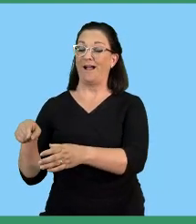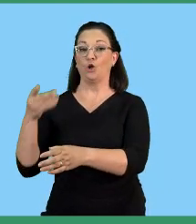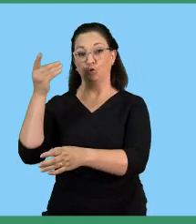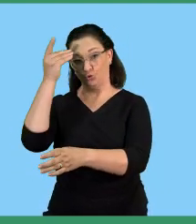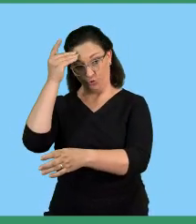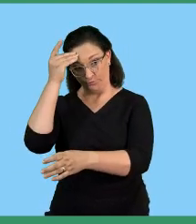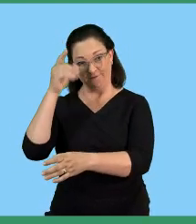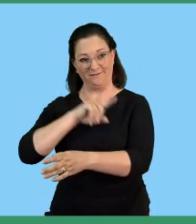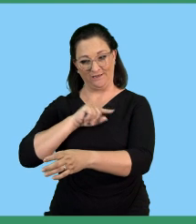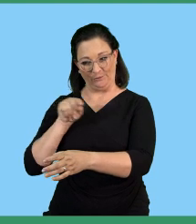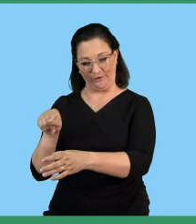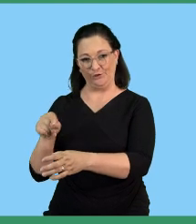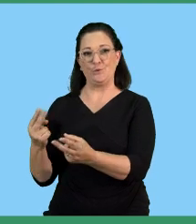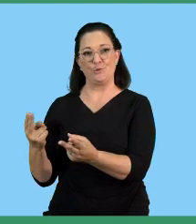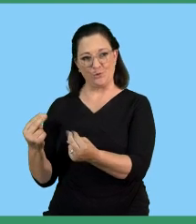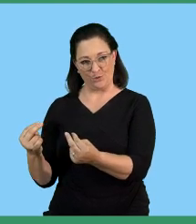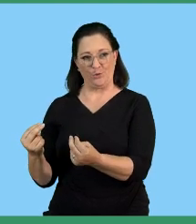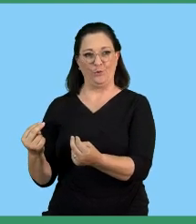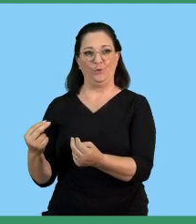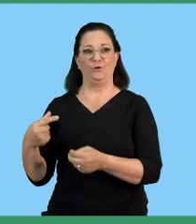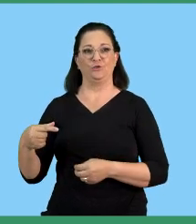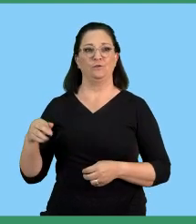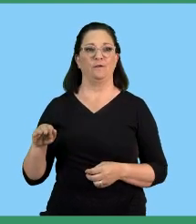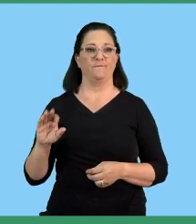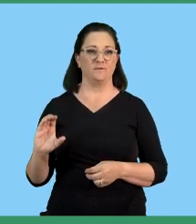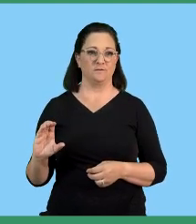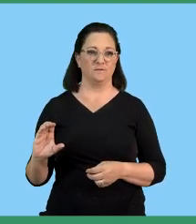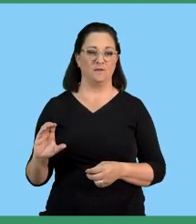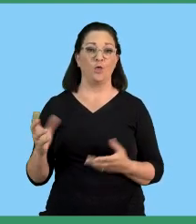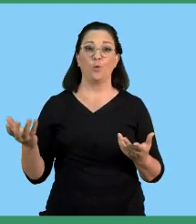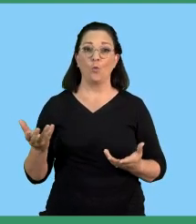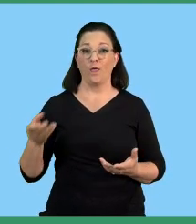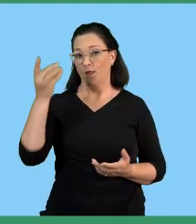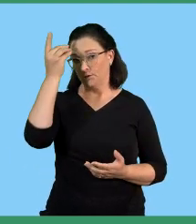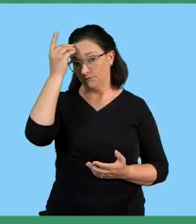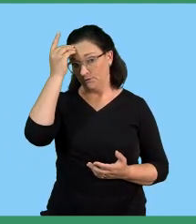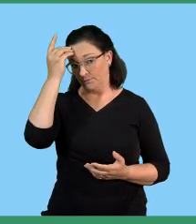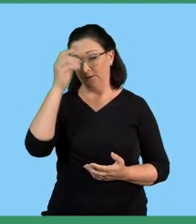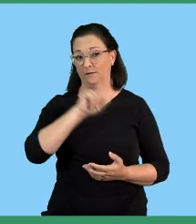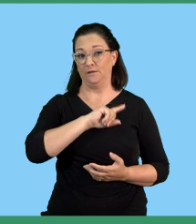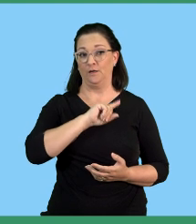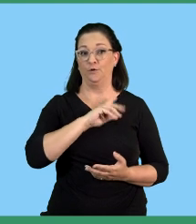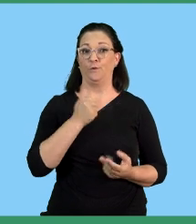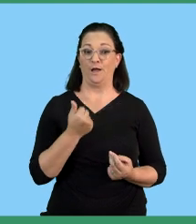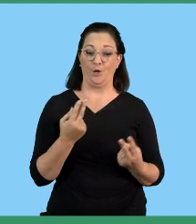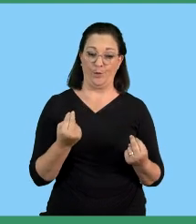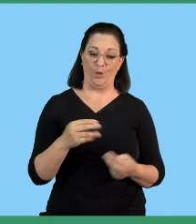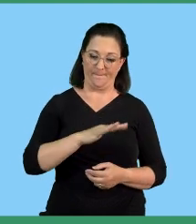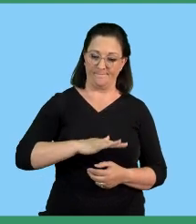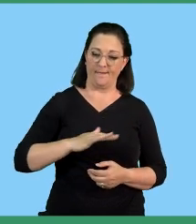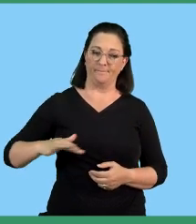The success of the business has led to GFC opening a new branch in Durban. Also, this